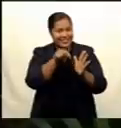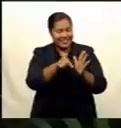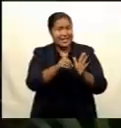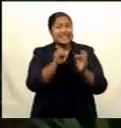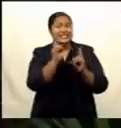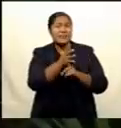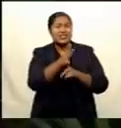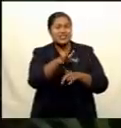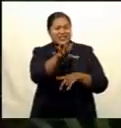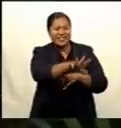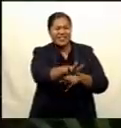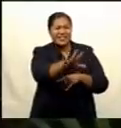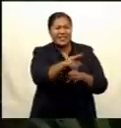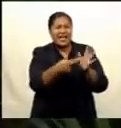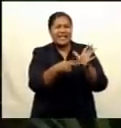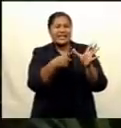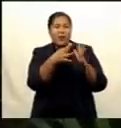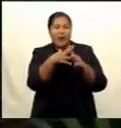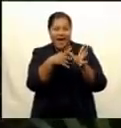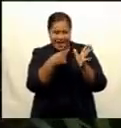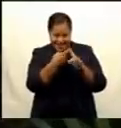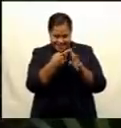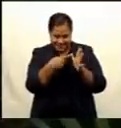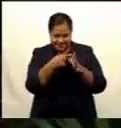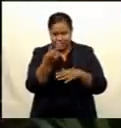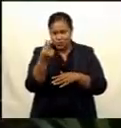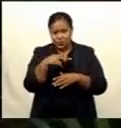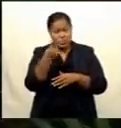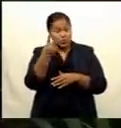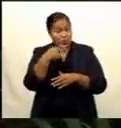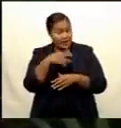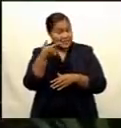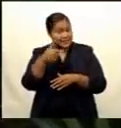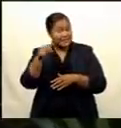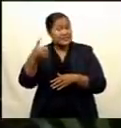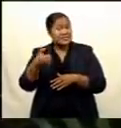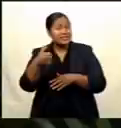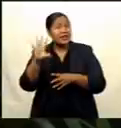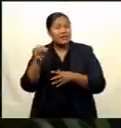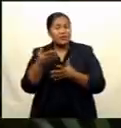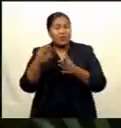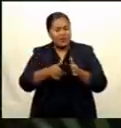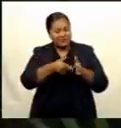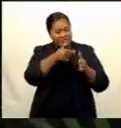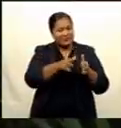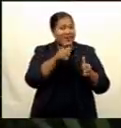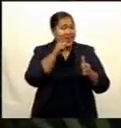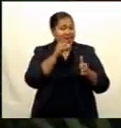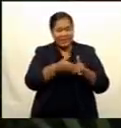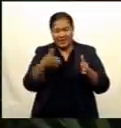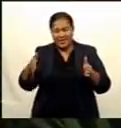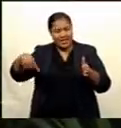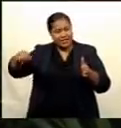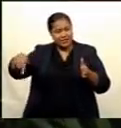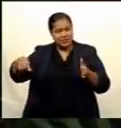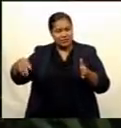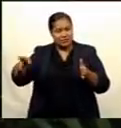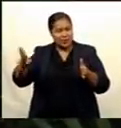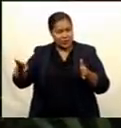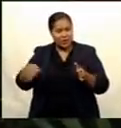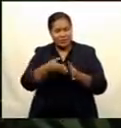from a settlement in Nawaka, and 276 are from within the Lami and Nausori containment